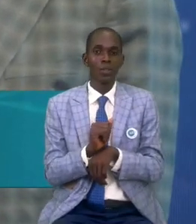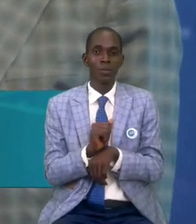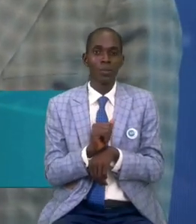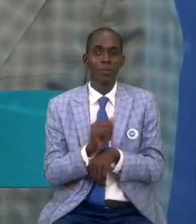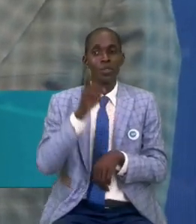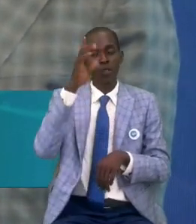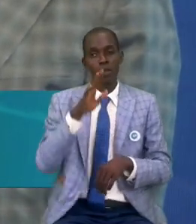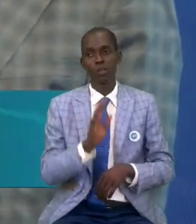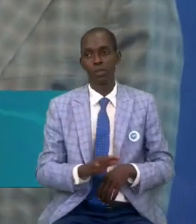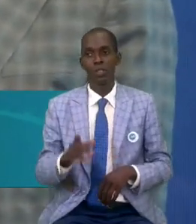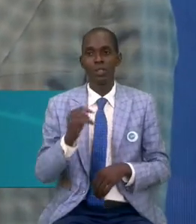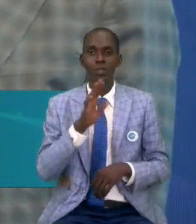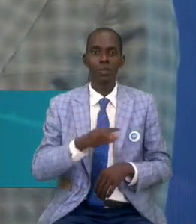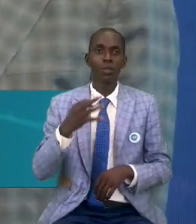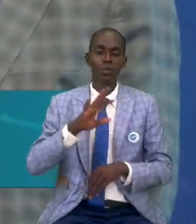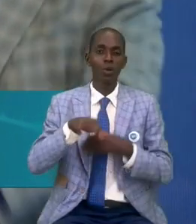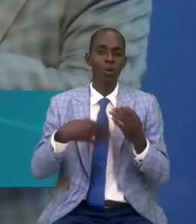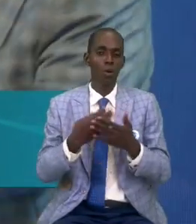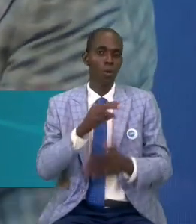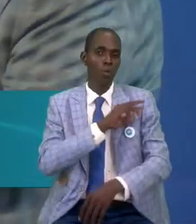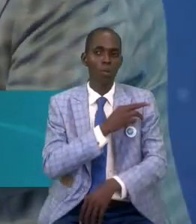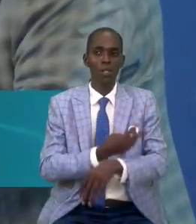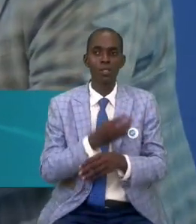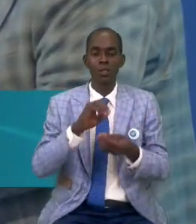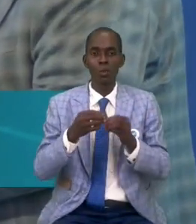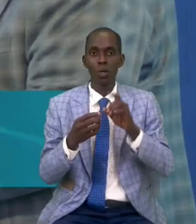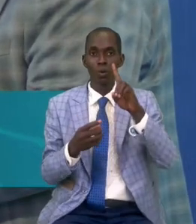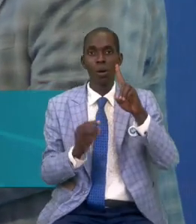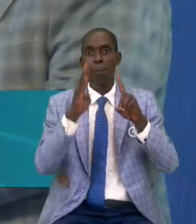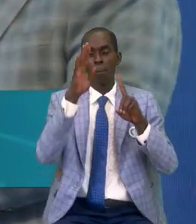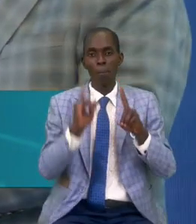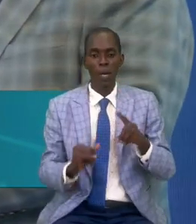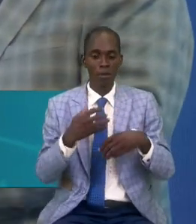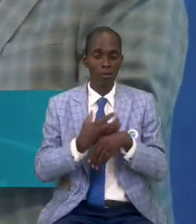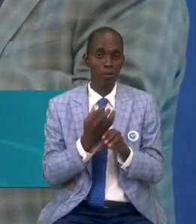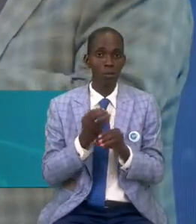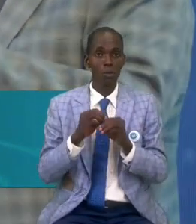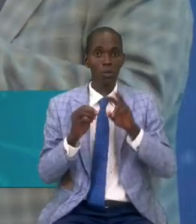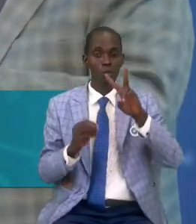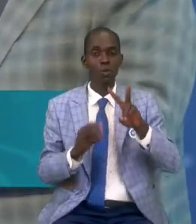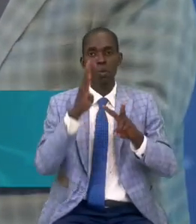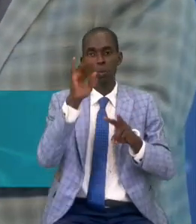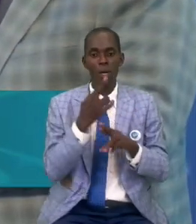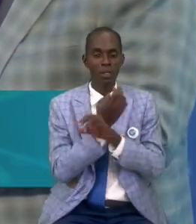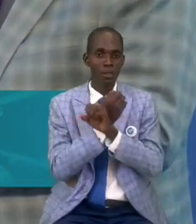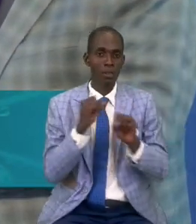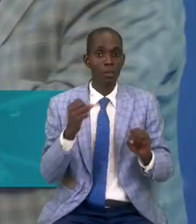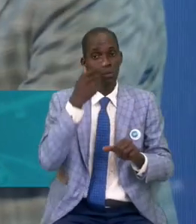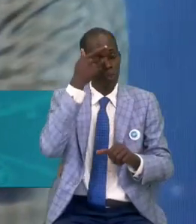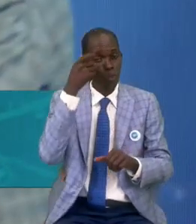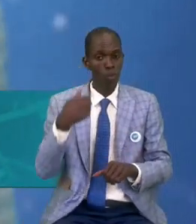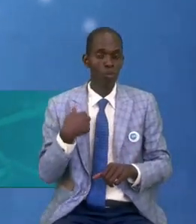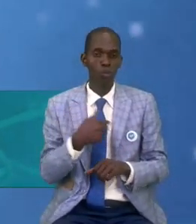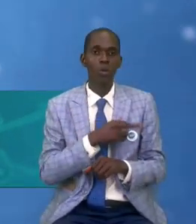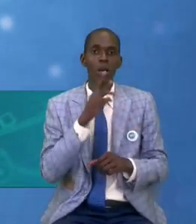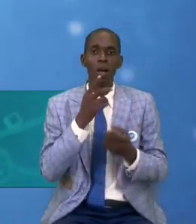creation, number two, by redemption, because we come through Christ, the only begotten Son of